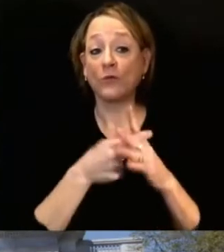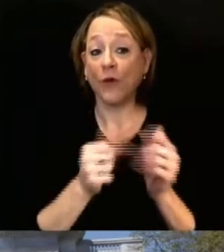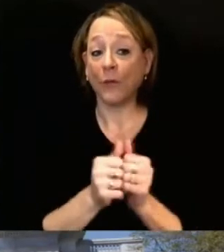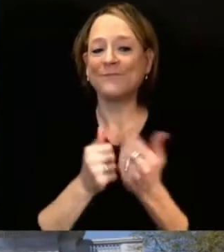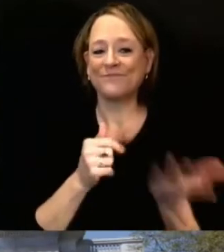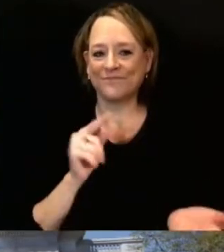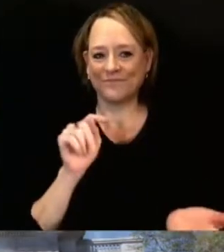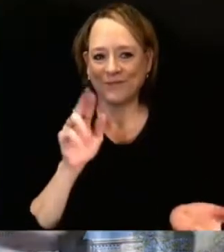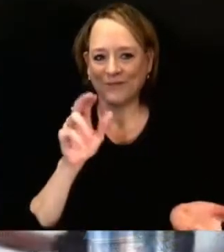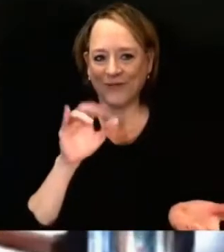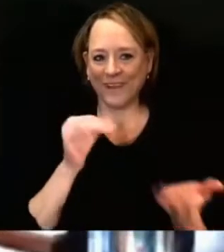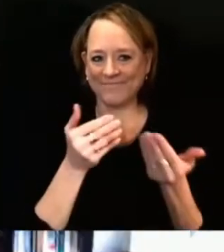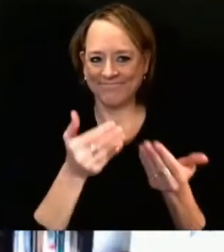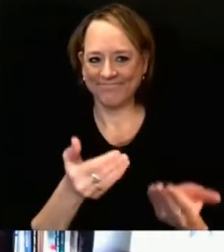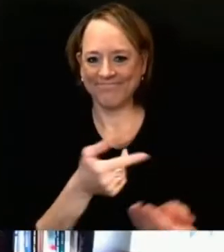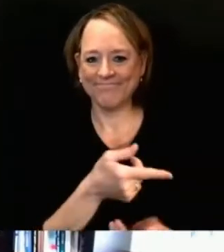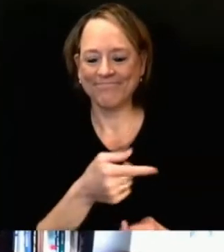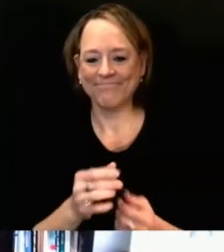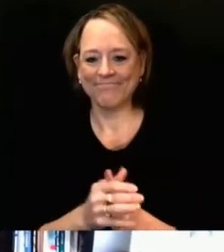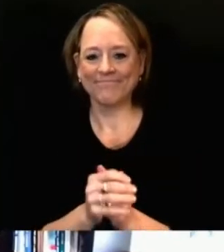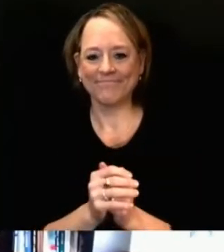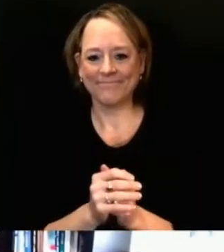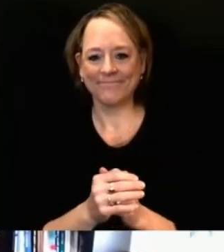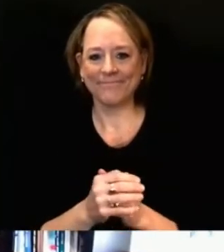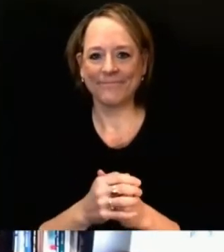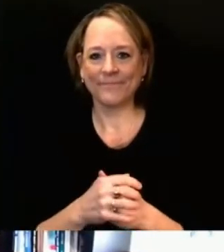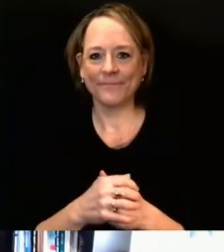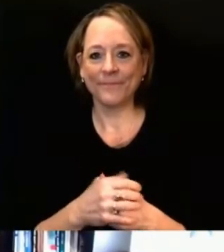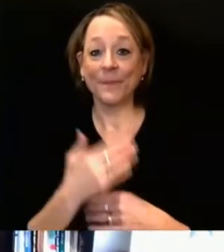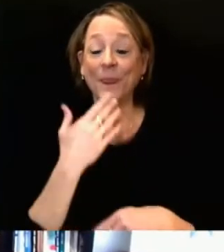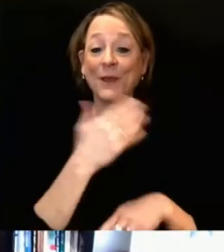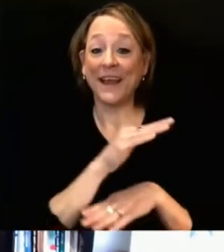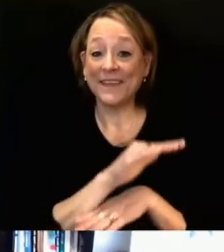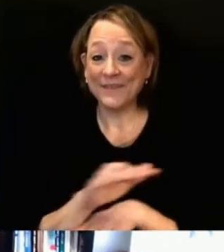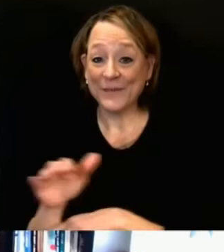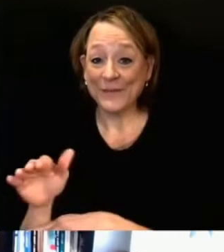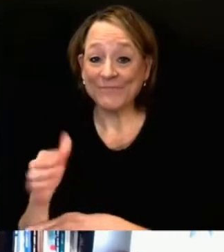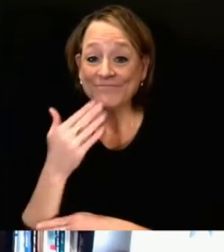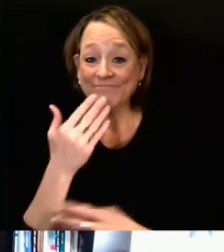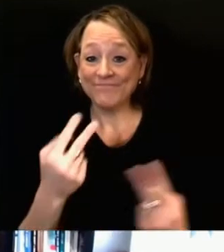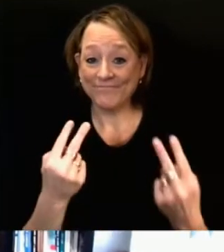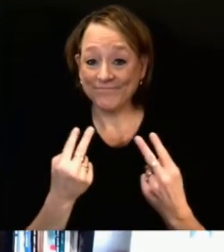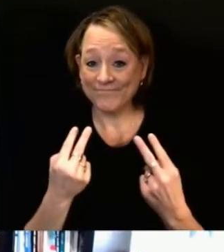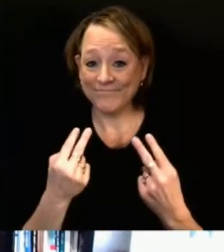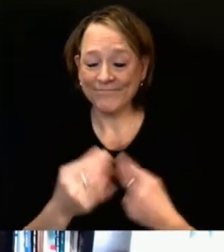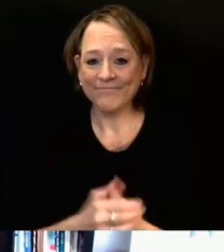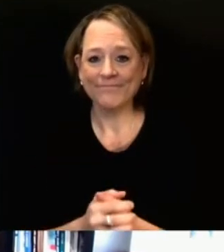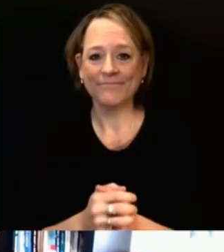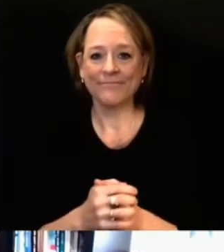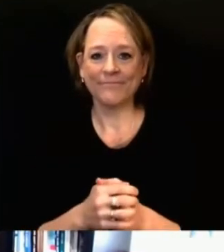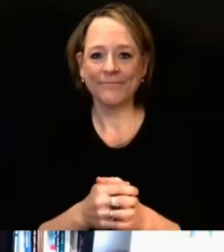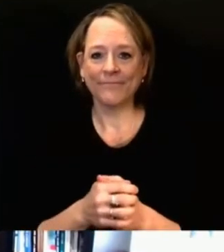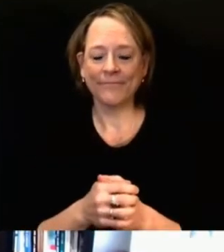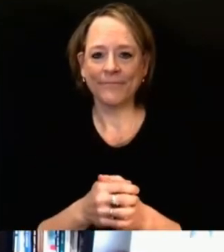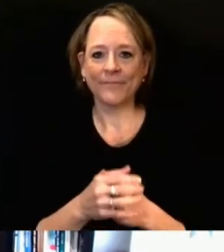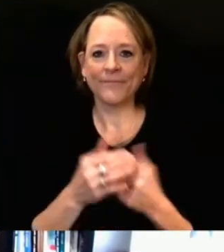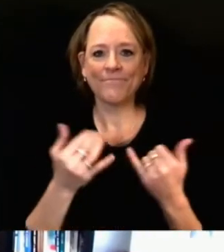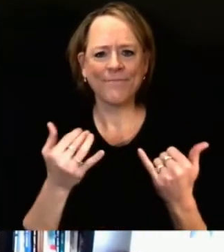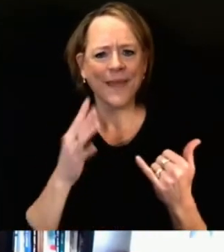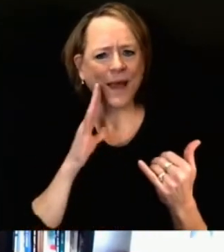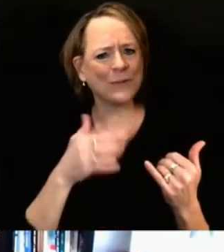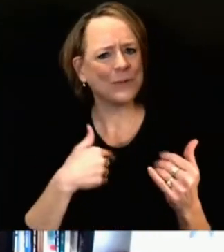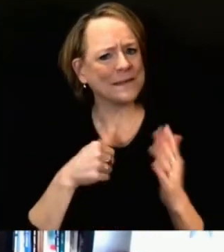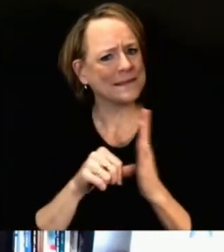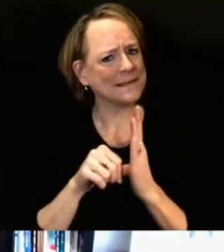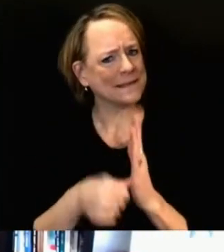Good afternoon, and thank you for joining us. I want to be sure to paint a thorough picture of the realities we are facing in